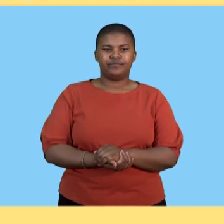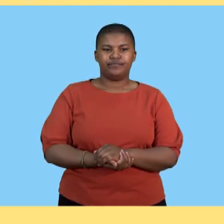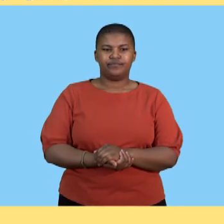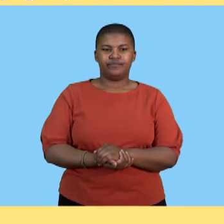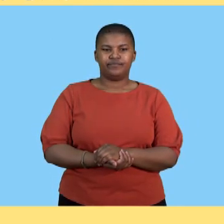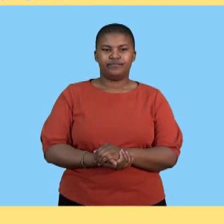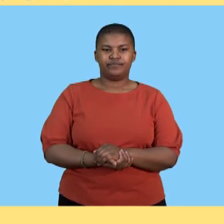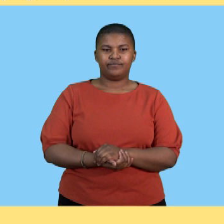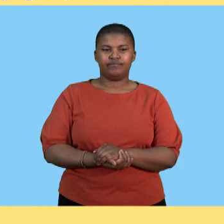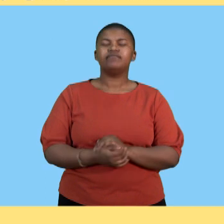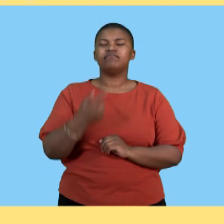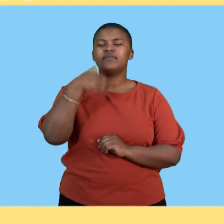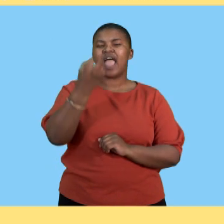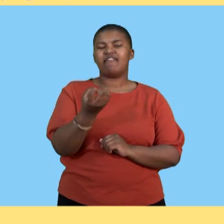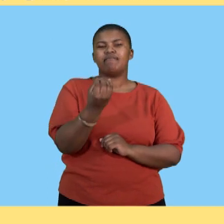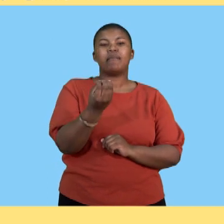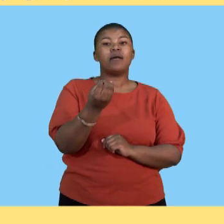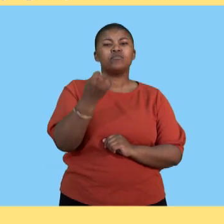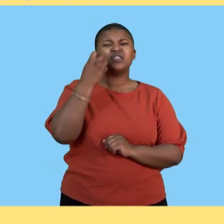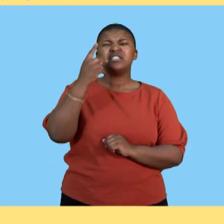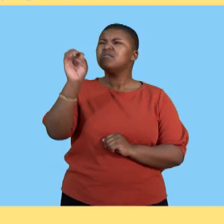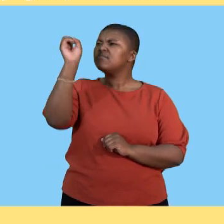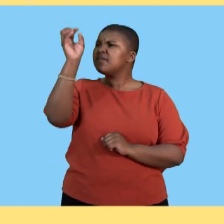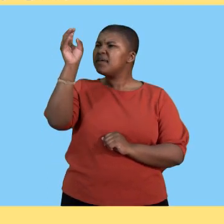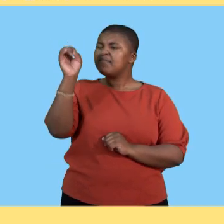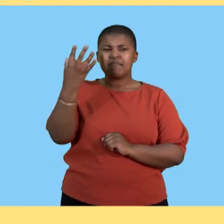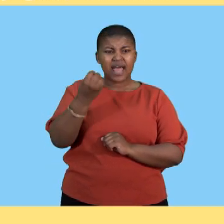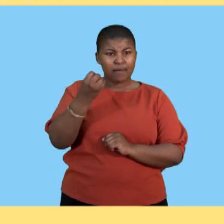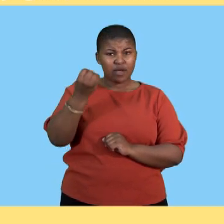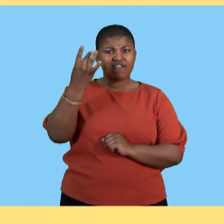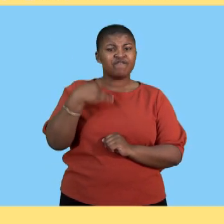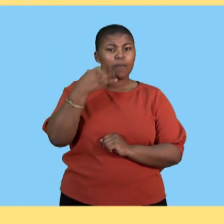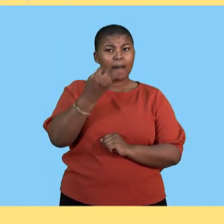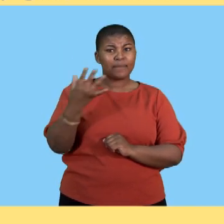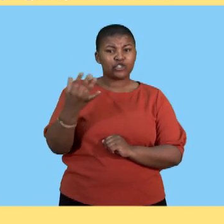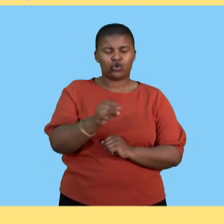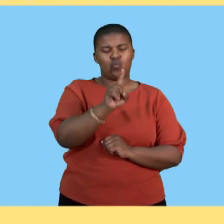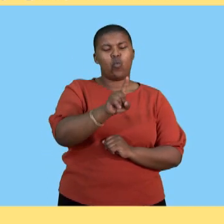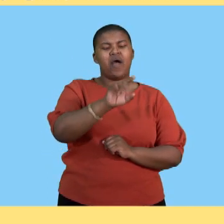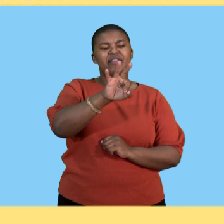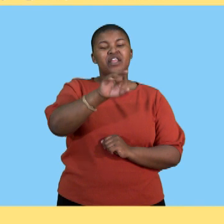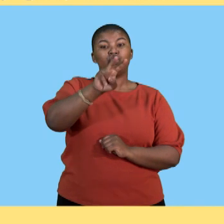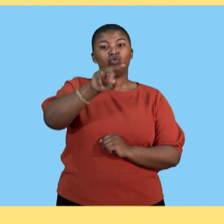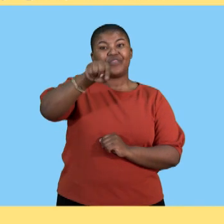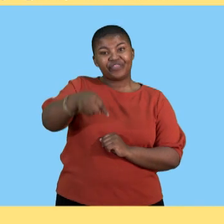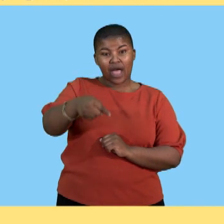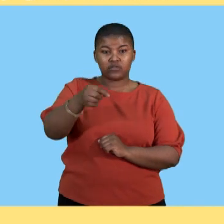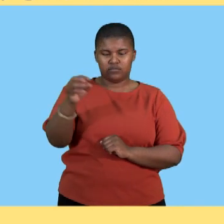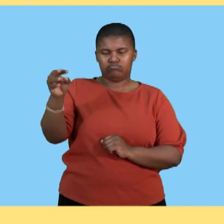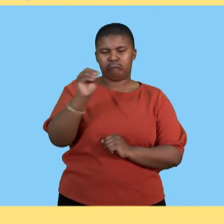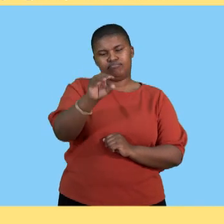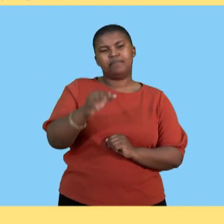And I will have an amount from the list of balances, trading stock. Here's my trading stock,